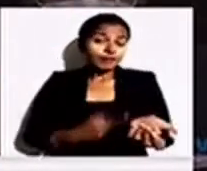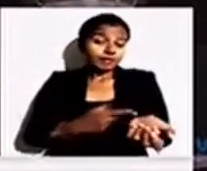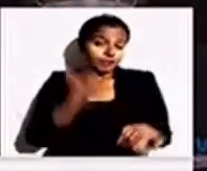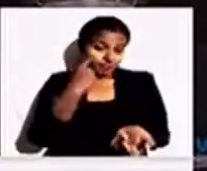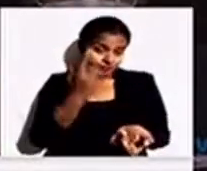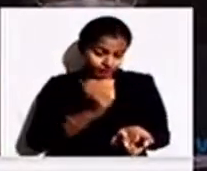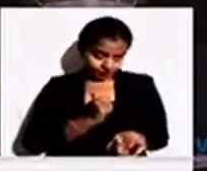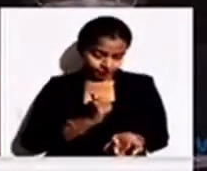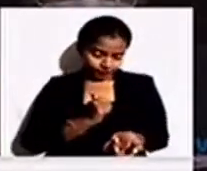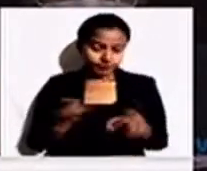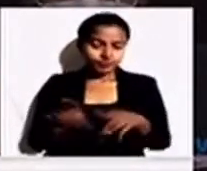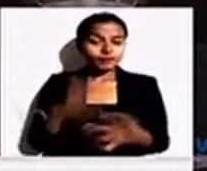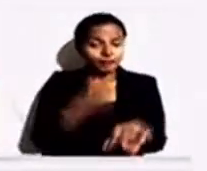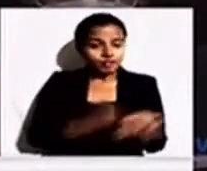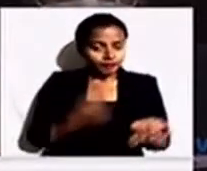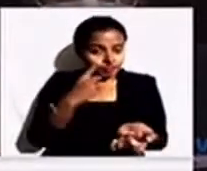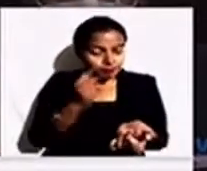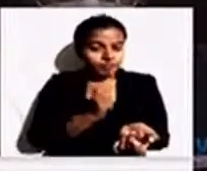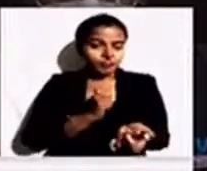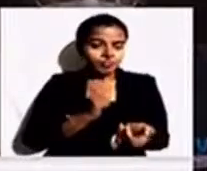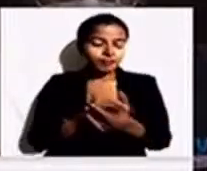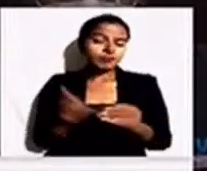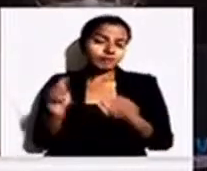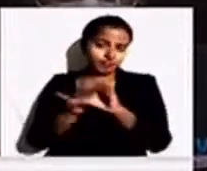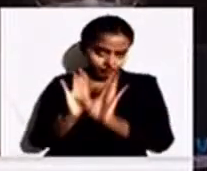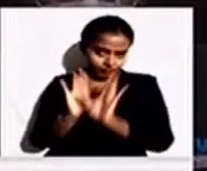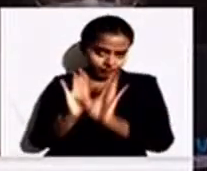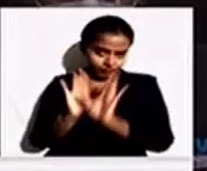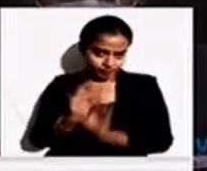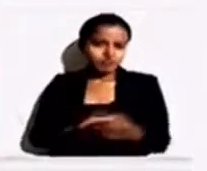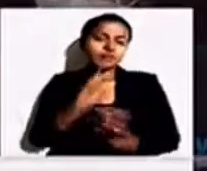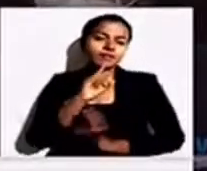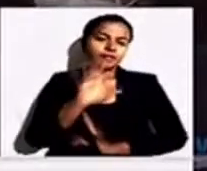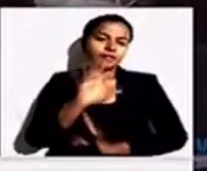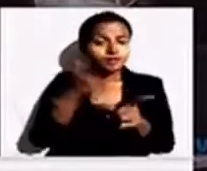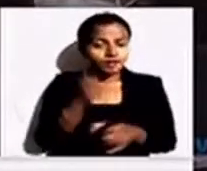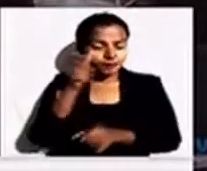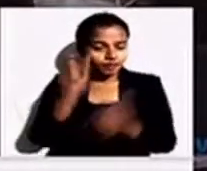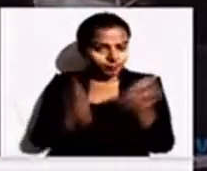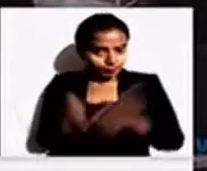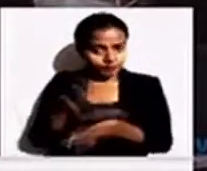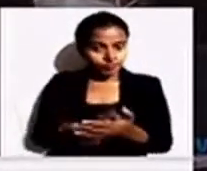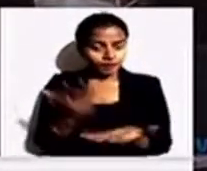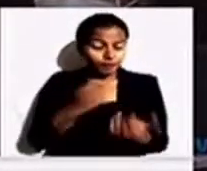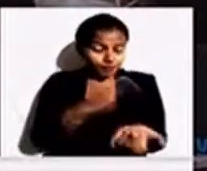on themselves. Those who had opened fire are the ones who wanted to see blood.